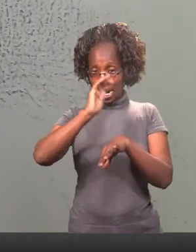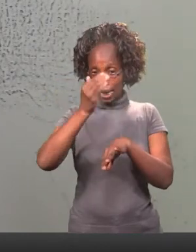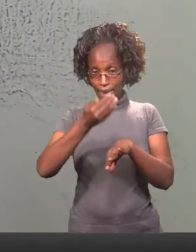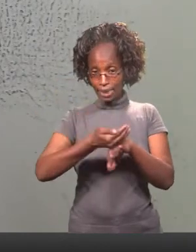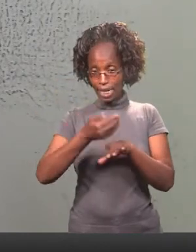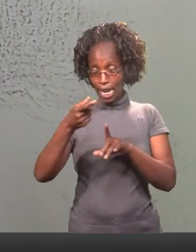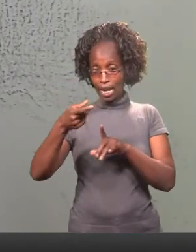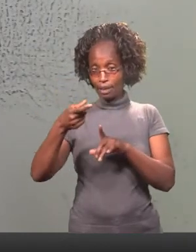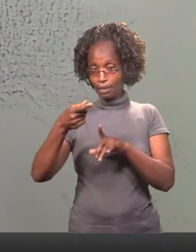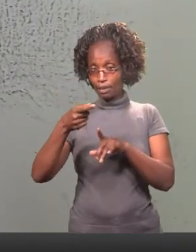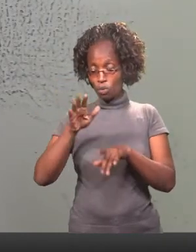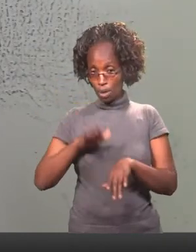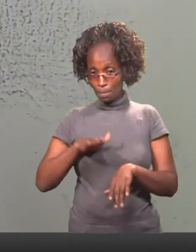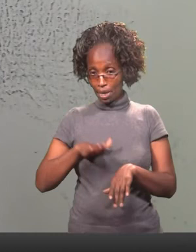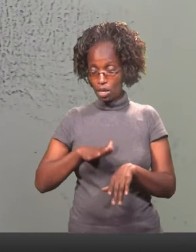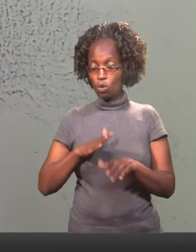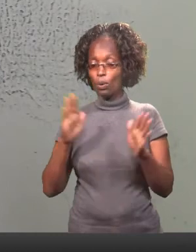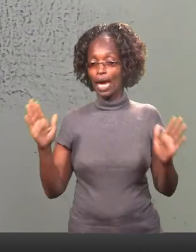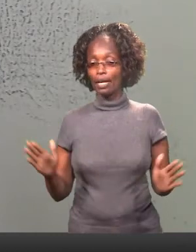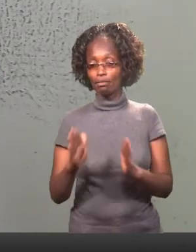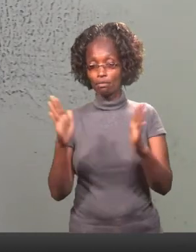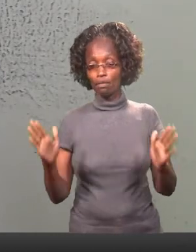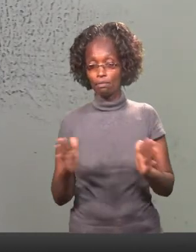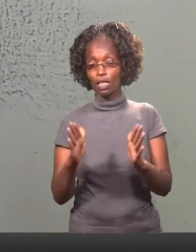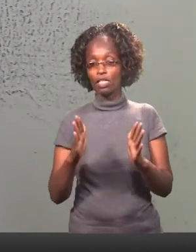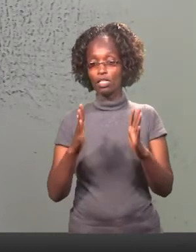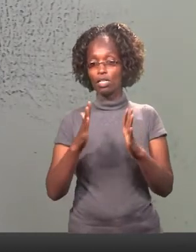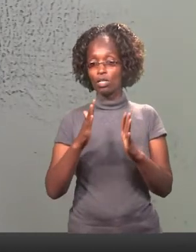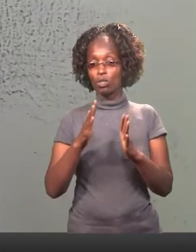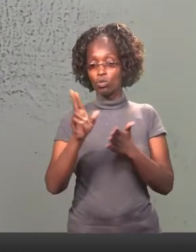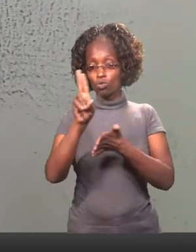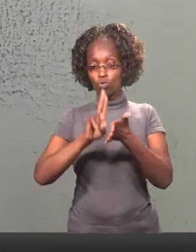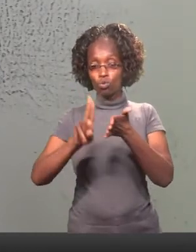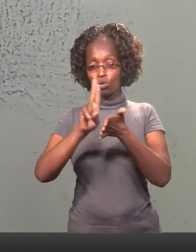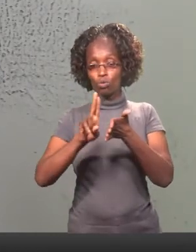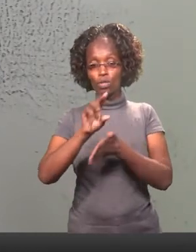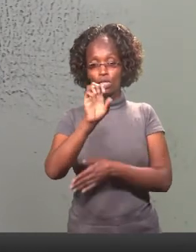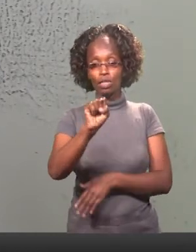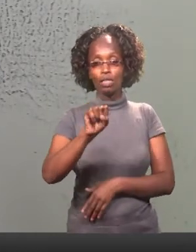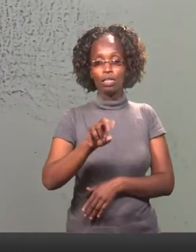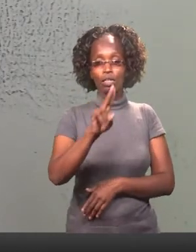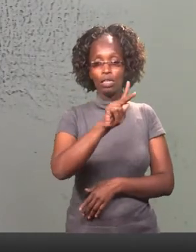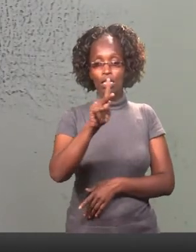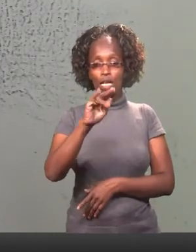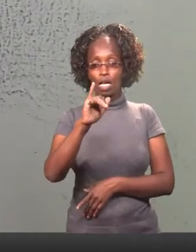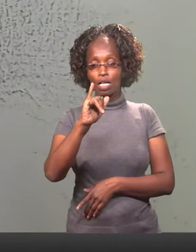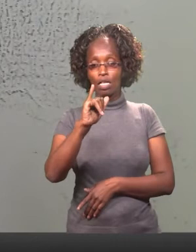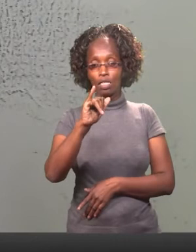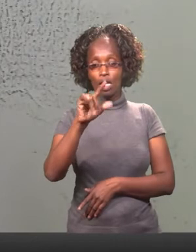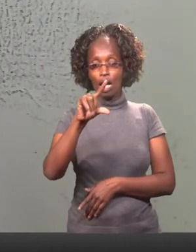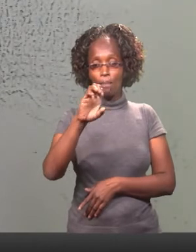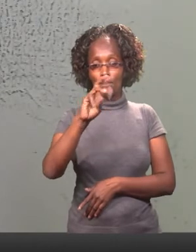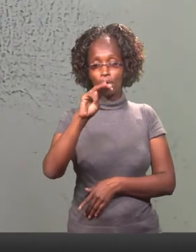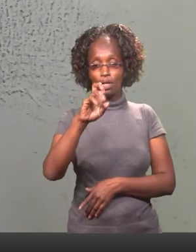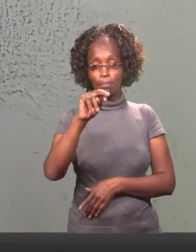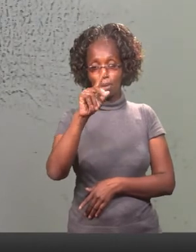demand, we encourage supplementation. Of course, apart from the diet, which is very